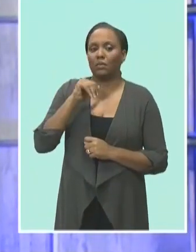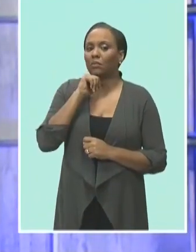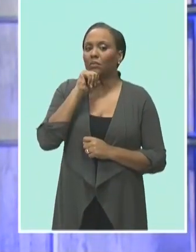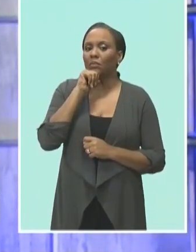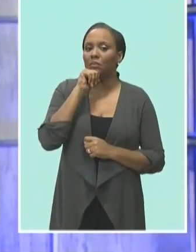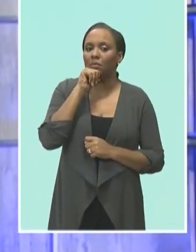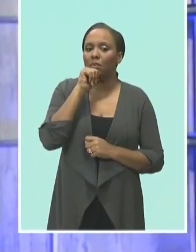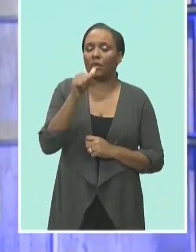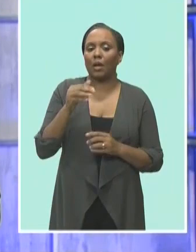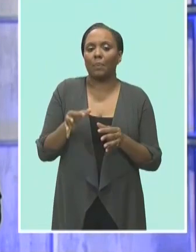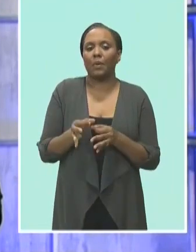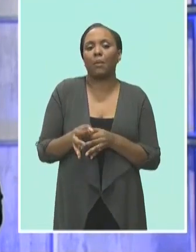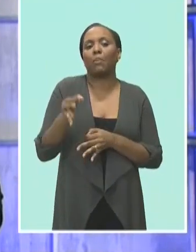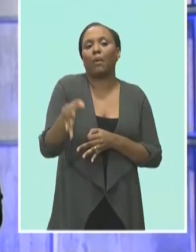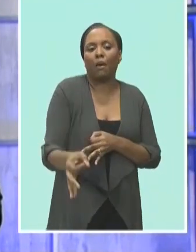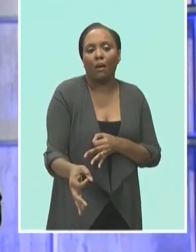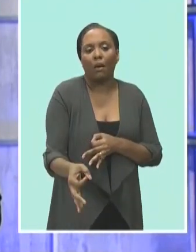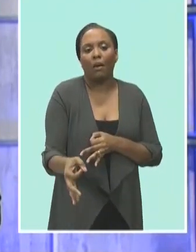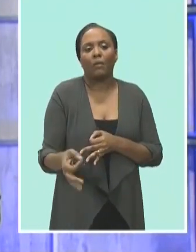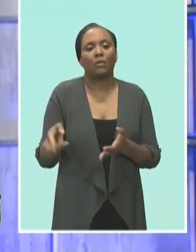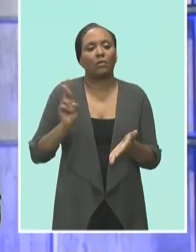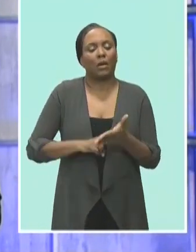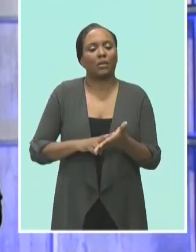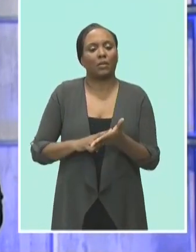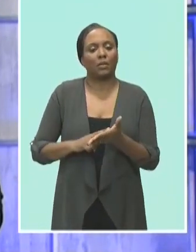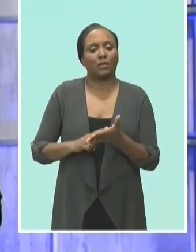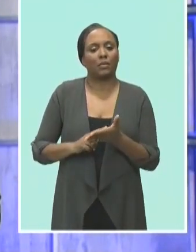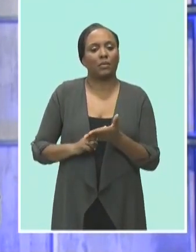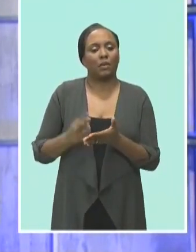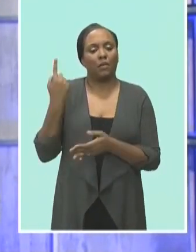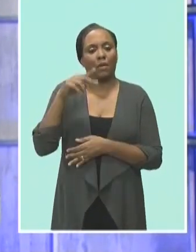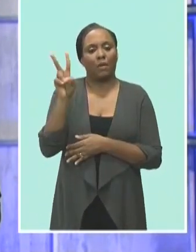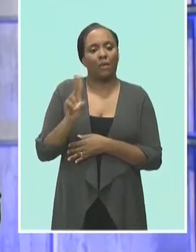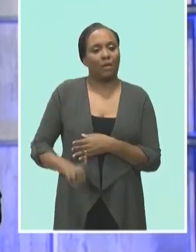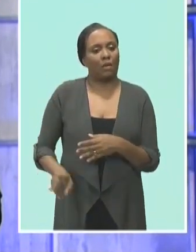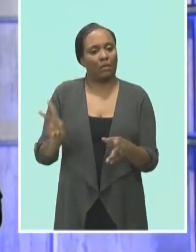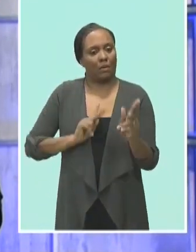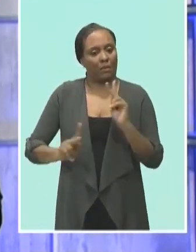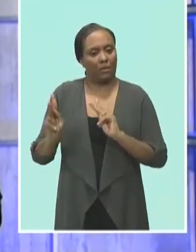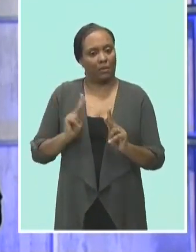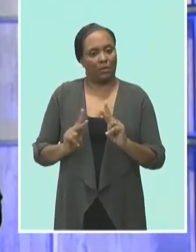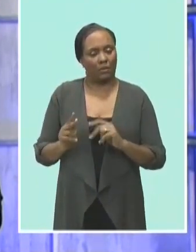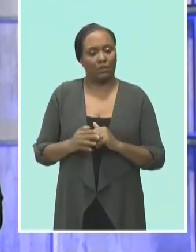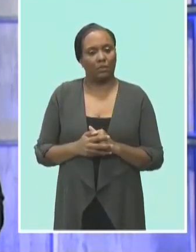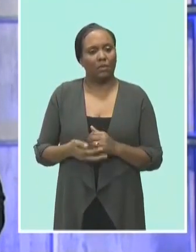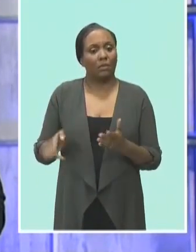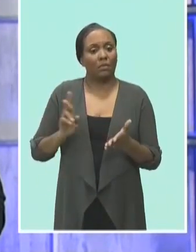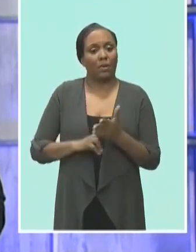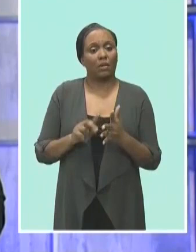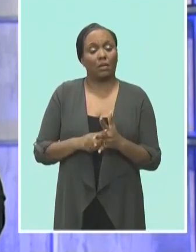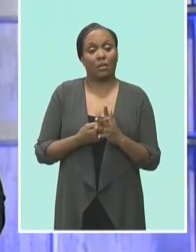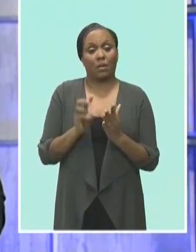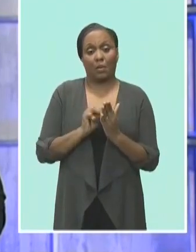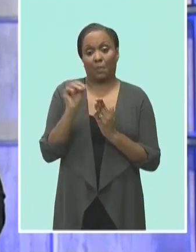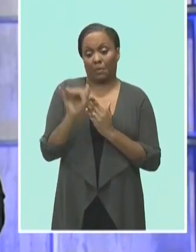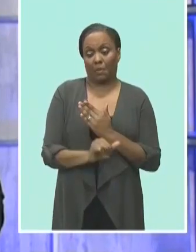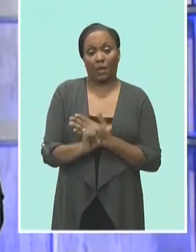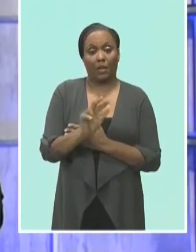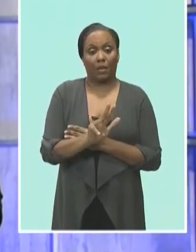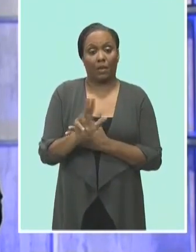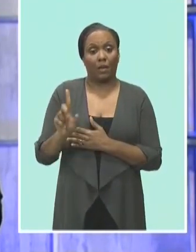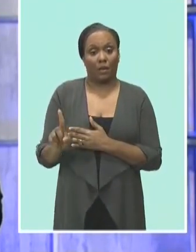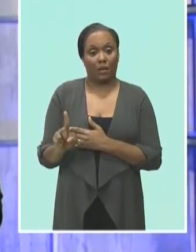Friday the registration process for Venezuelan migrants in the CARICOM state. Registration got underway on May 31st, as we hear